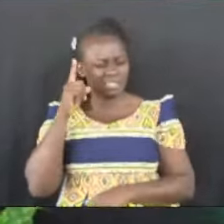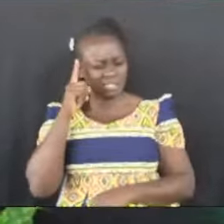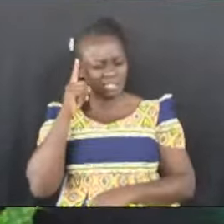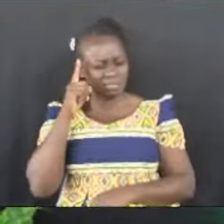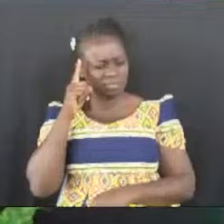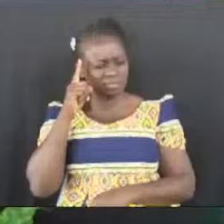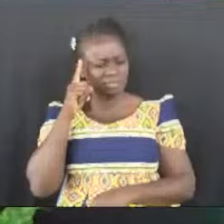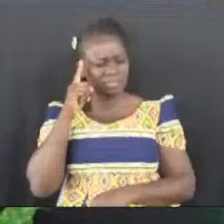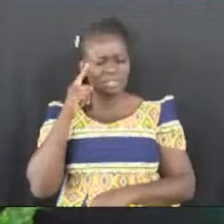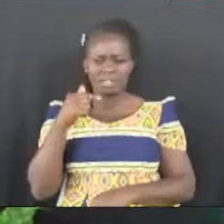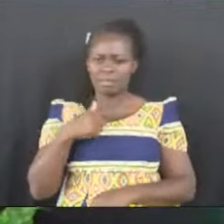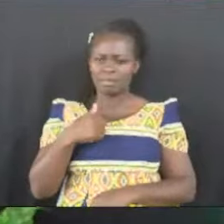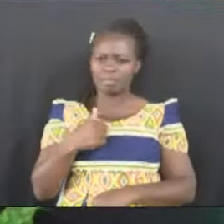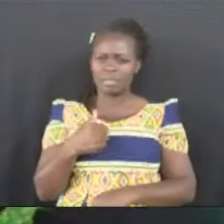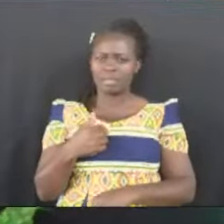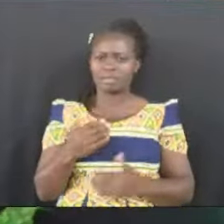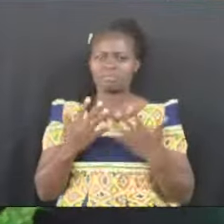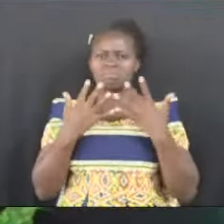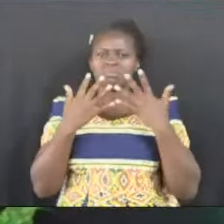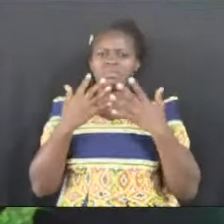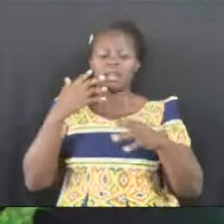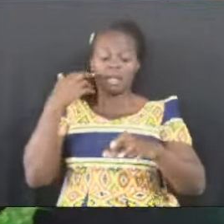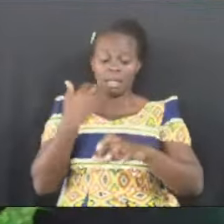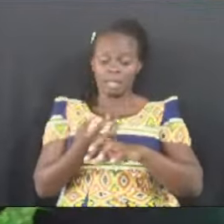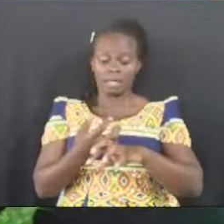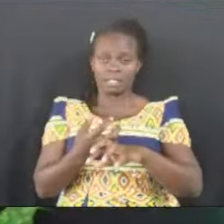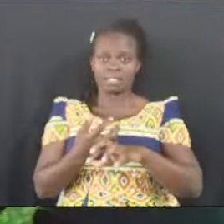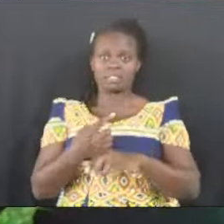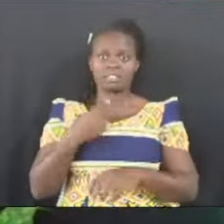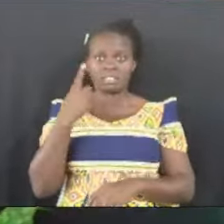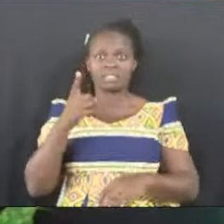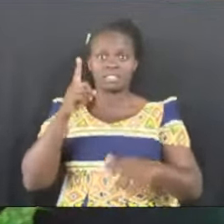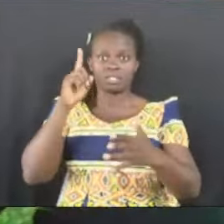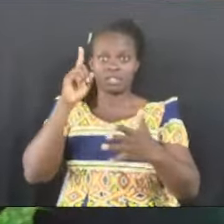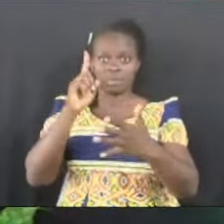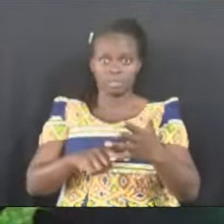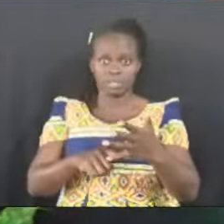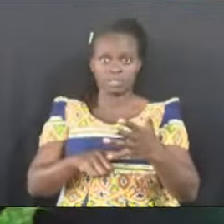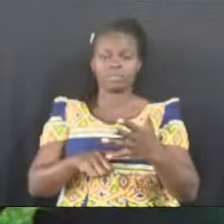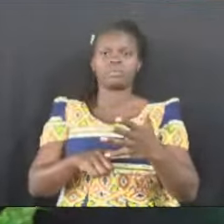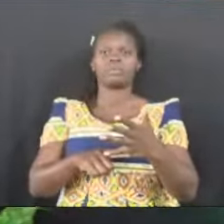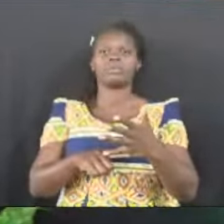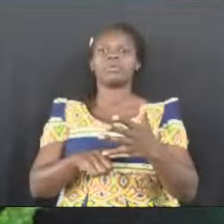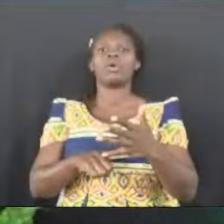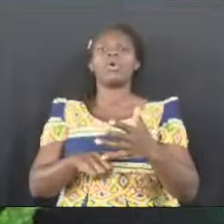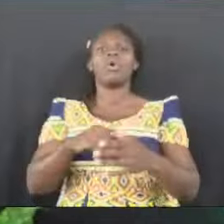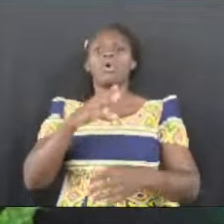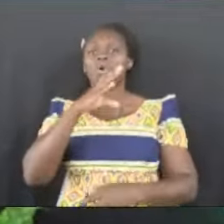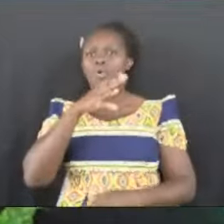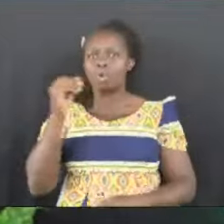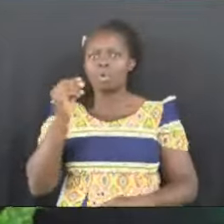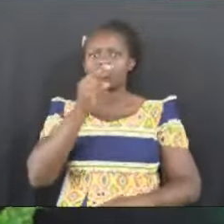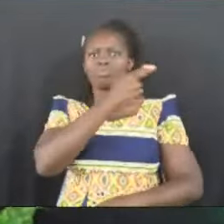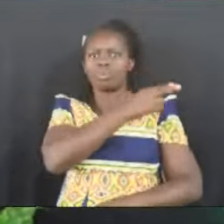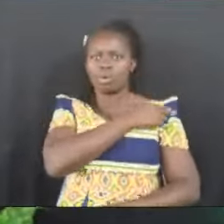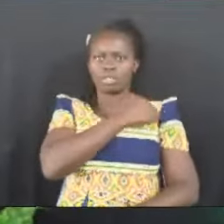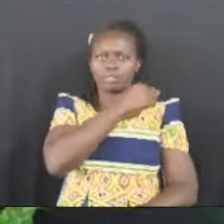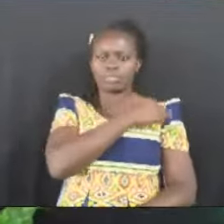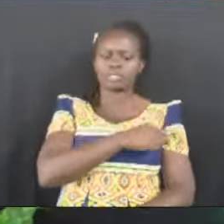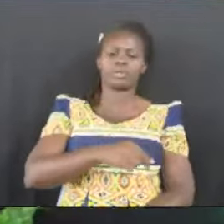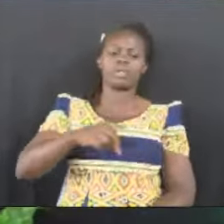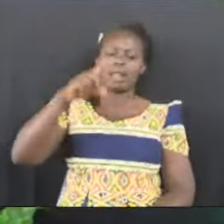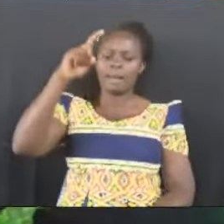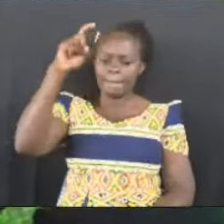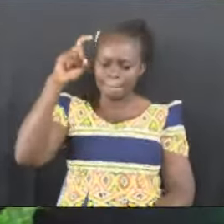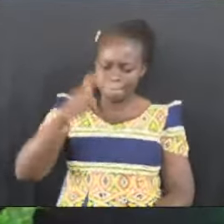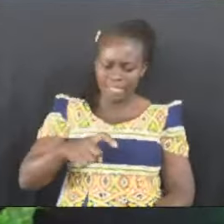having shortness of breath, she told my wife to take me immediately to the hospital,